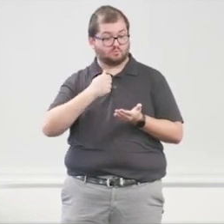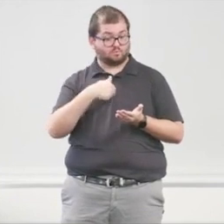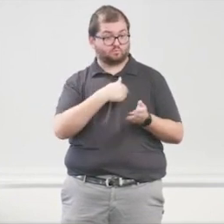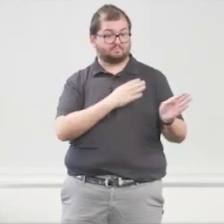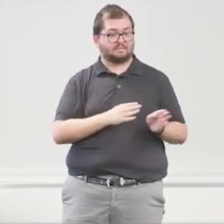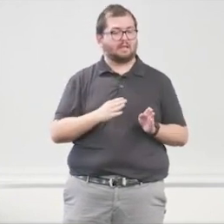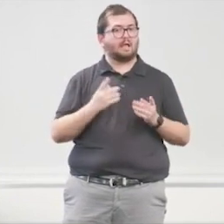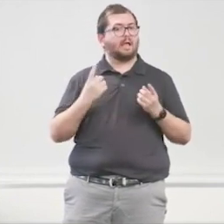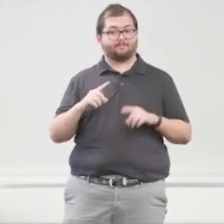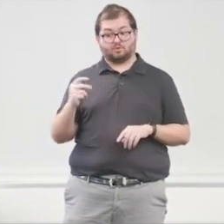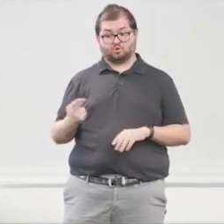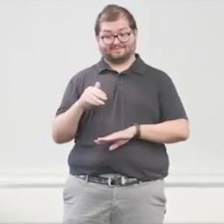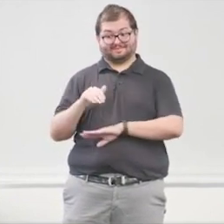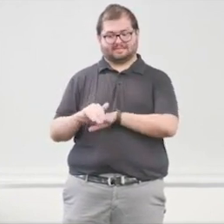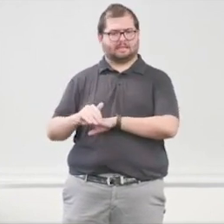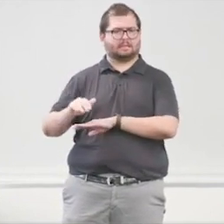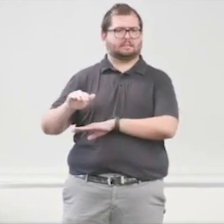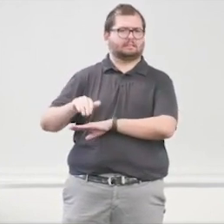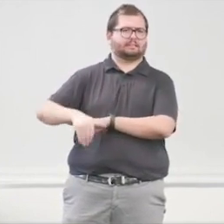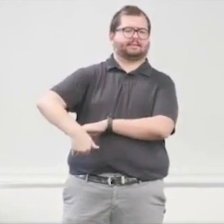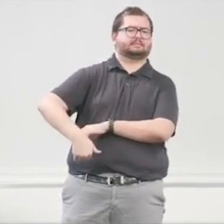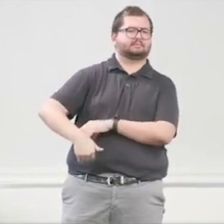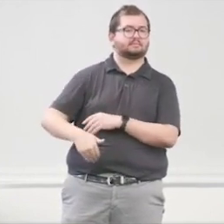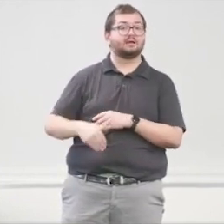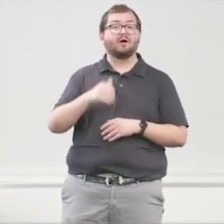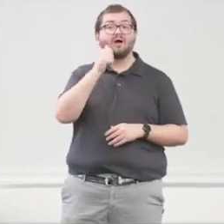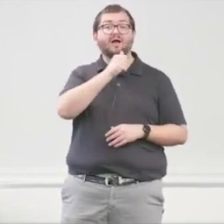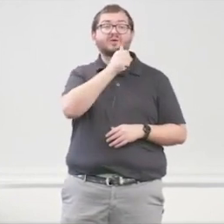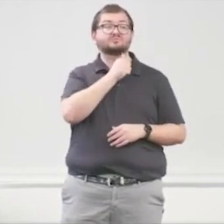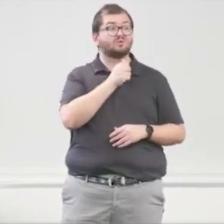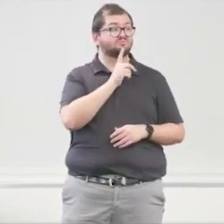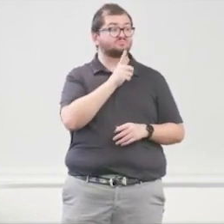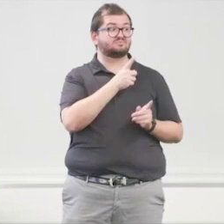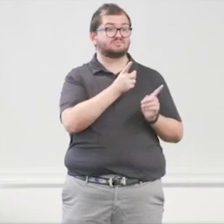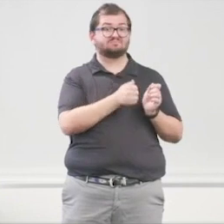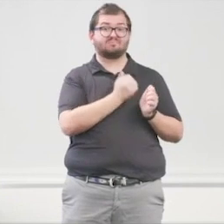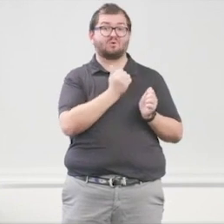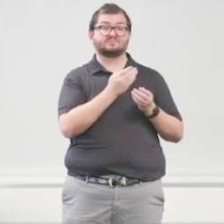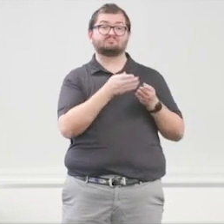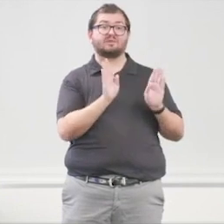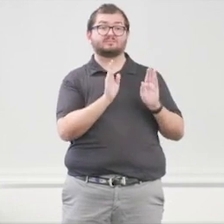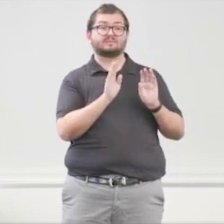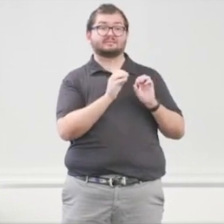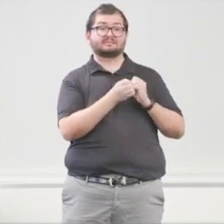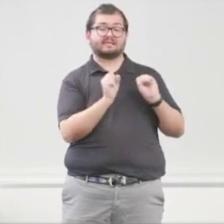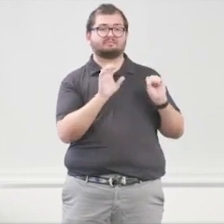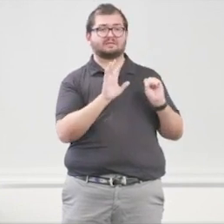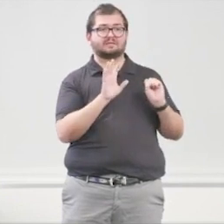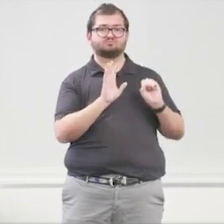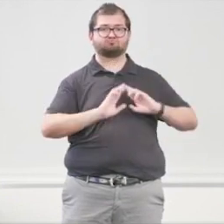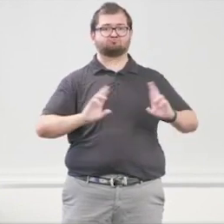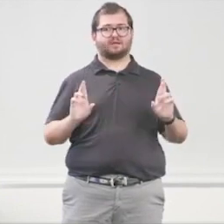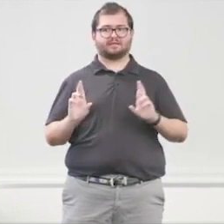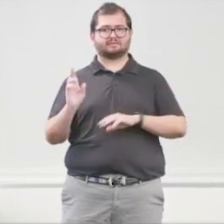happened late on a Thursday night. The state of Arizona and most of our local governments, especially our public safety, were back up and running by about midnight,